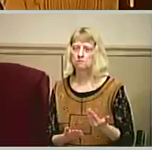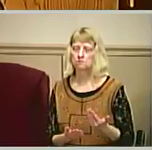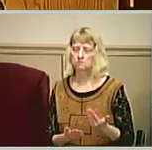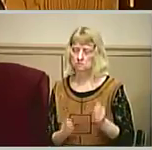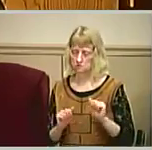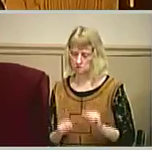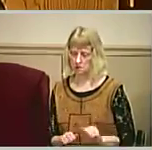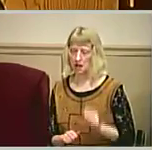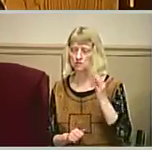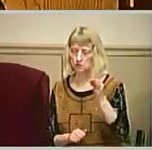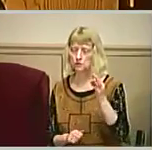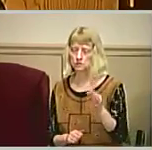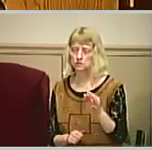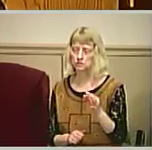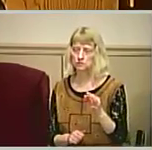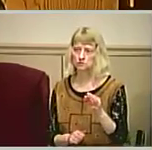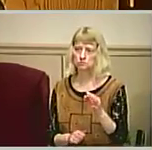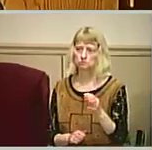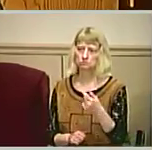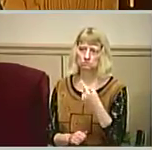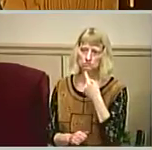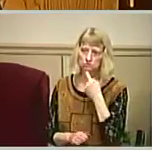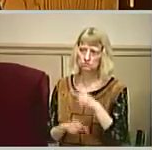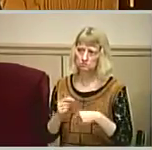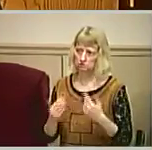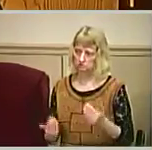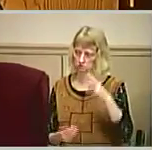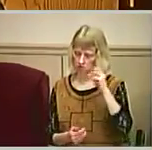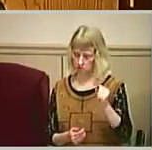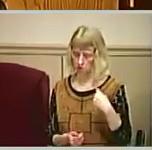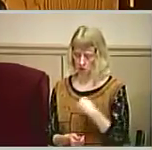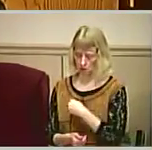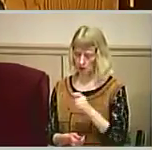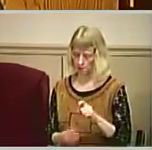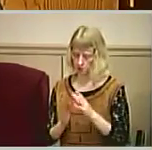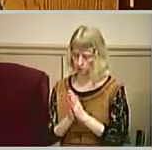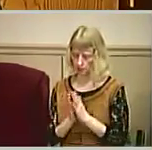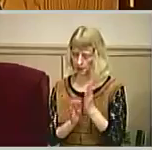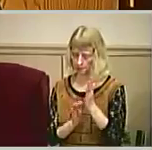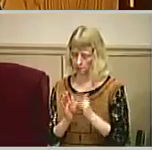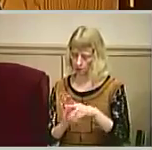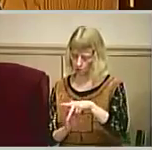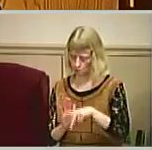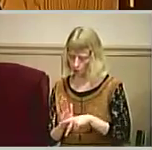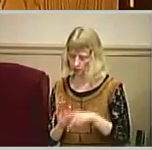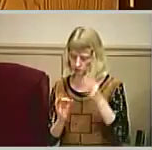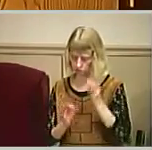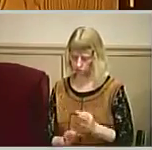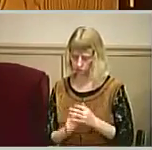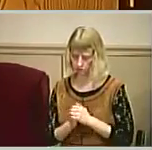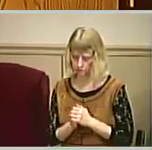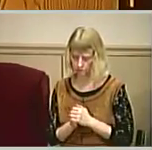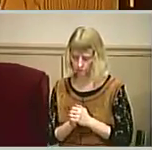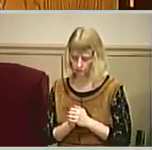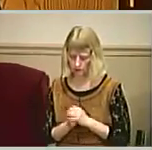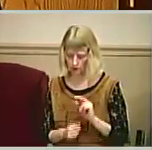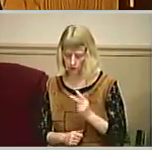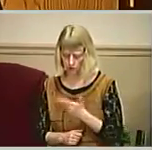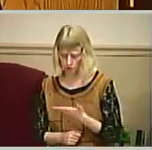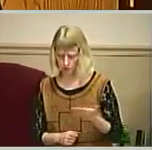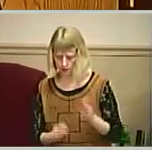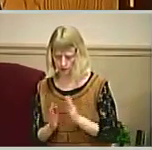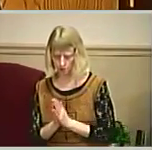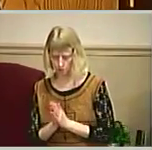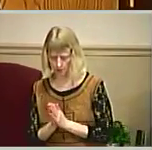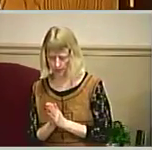current president. I don't know. But we do need to pray that they will make biblical policies and decisions. And then the third thing to pray for